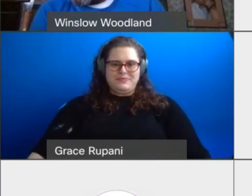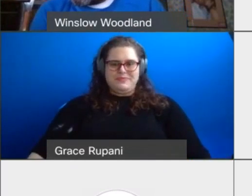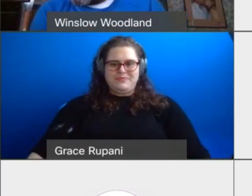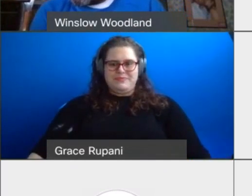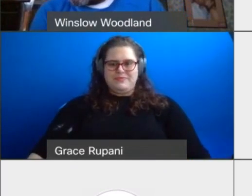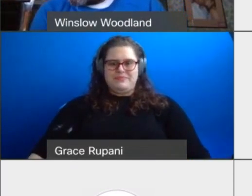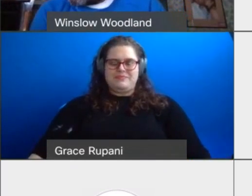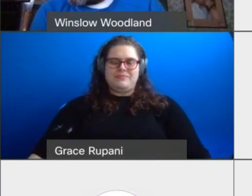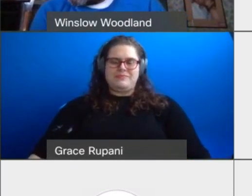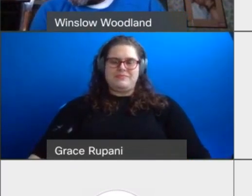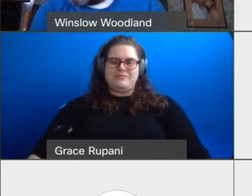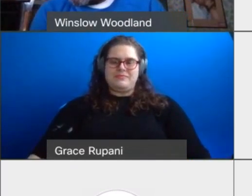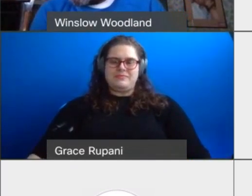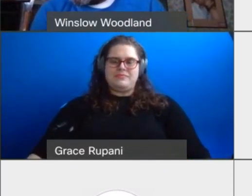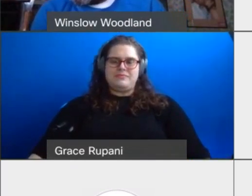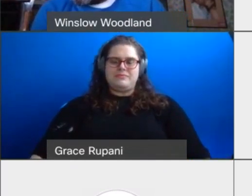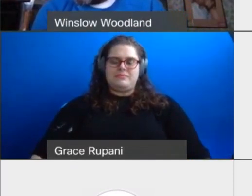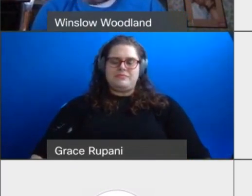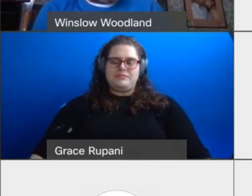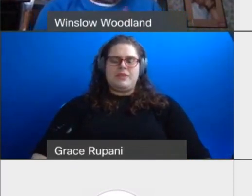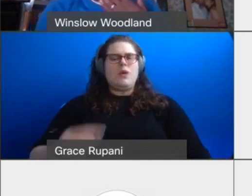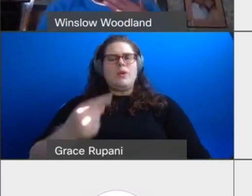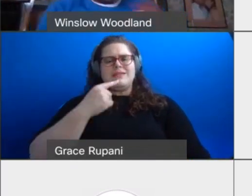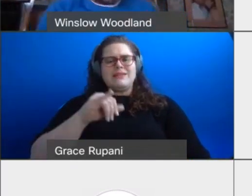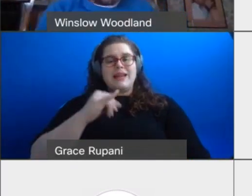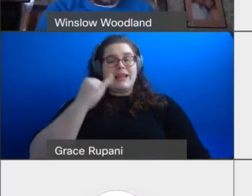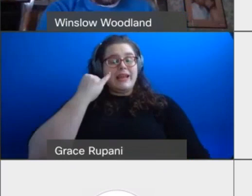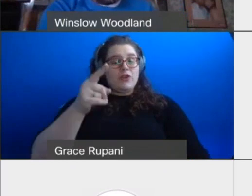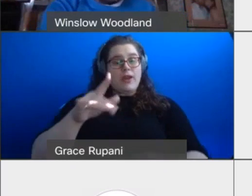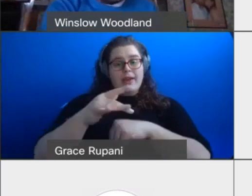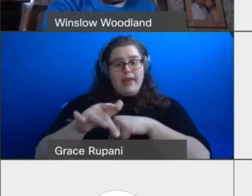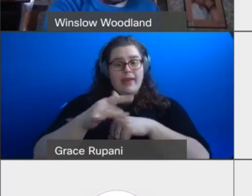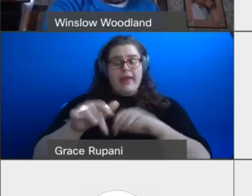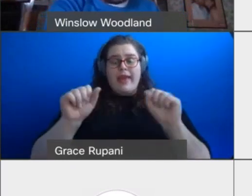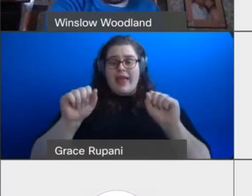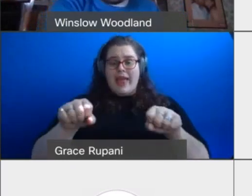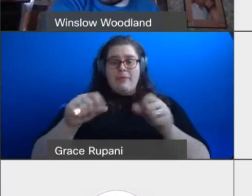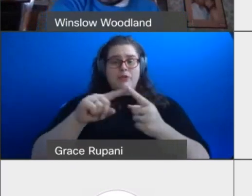So it says if you are able to register, you can only register if you live in certain zip